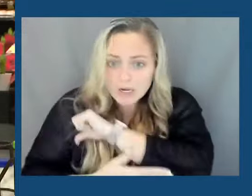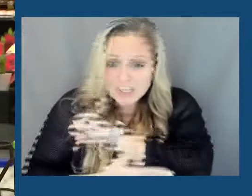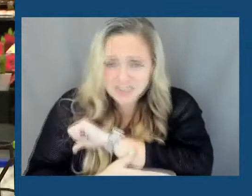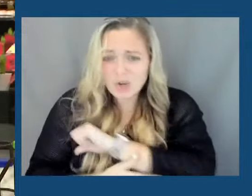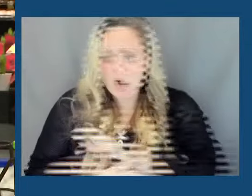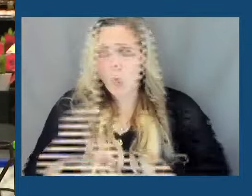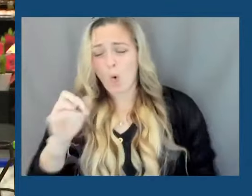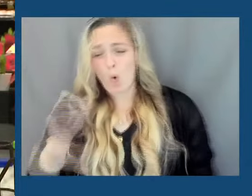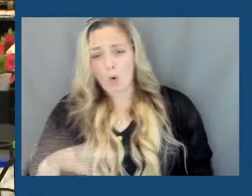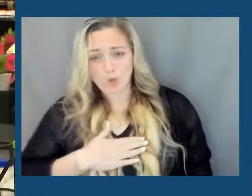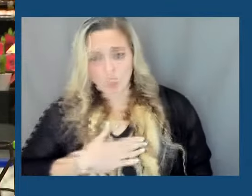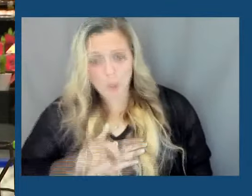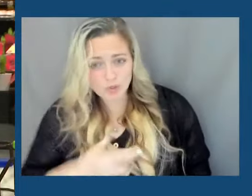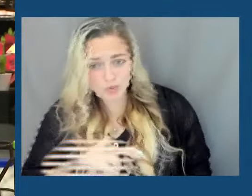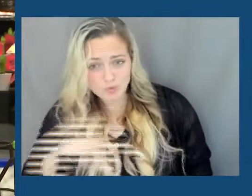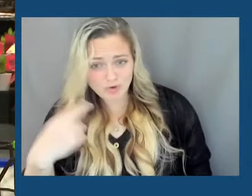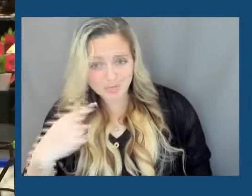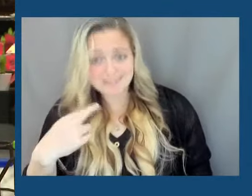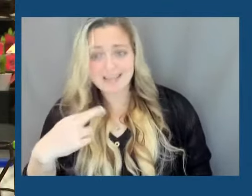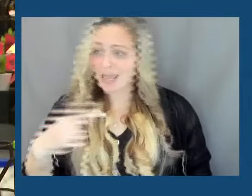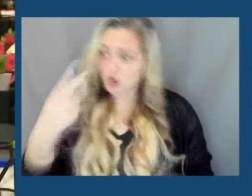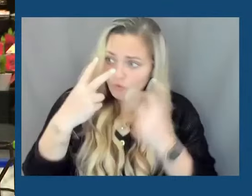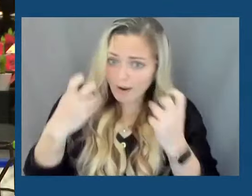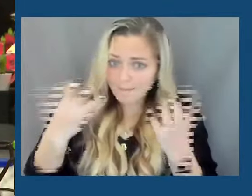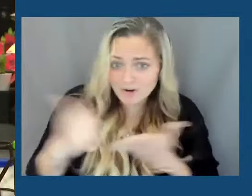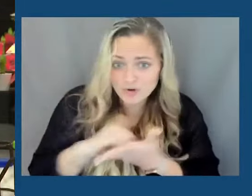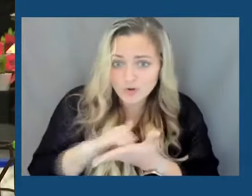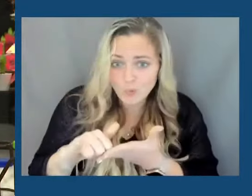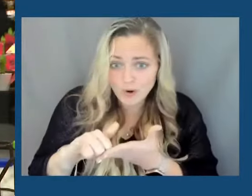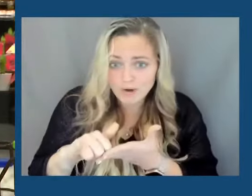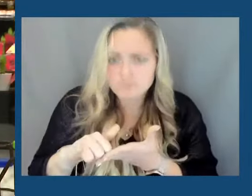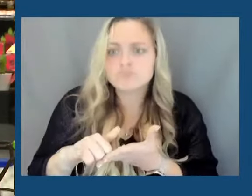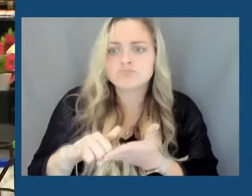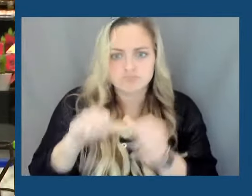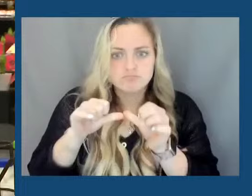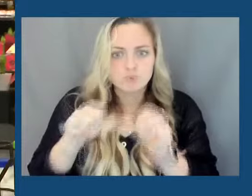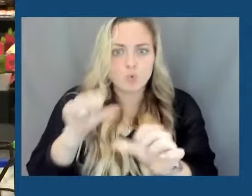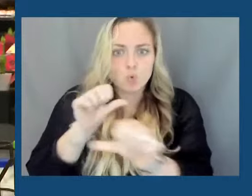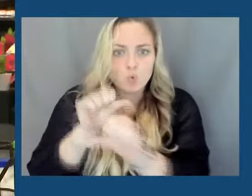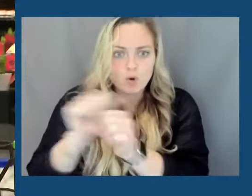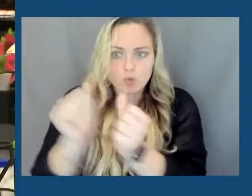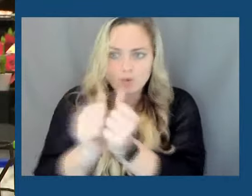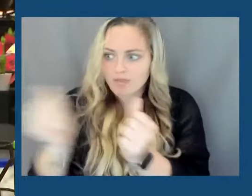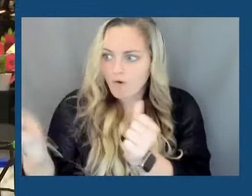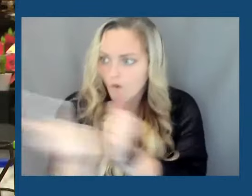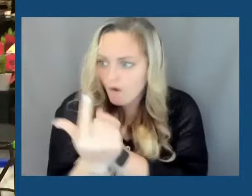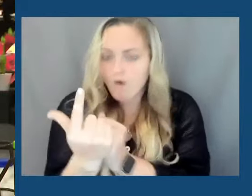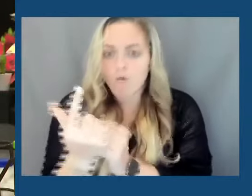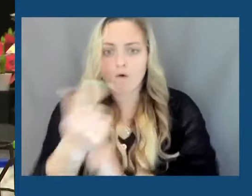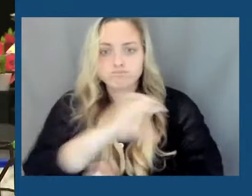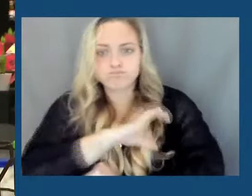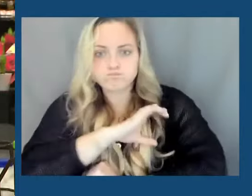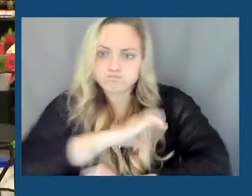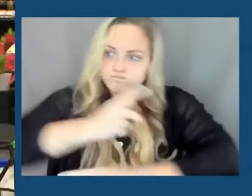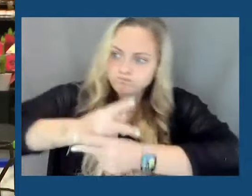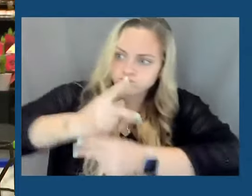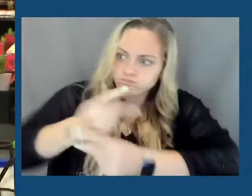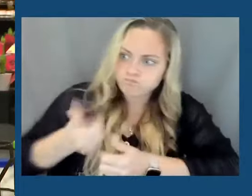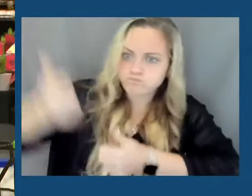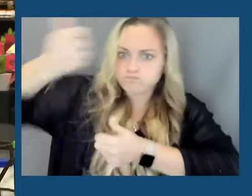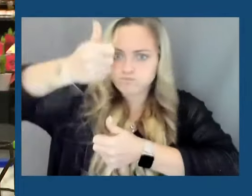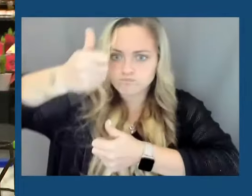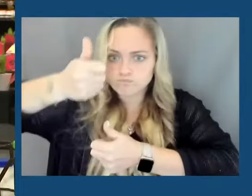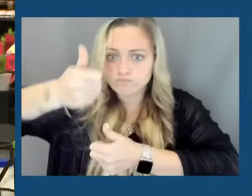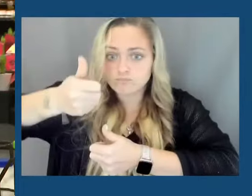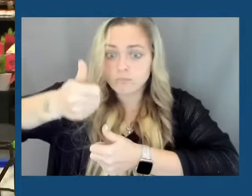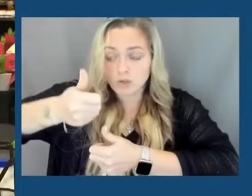here and commit a crime in New York, I will continue to work with all authorities to make sure that, number one, you are not deported